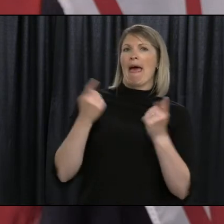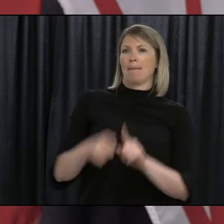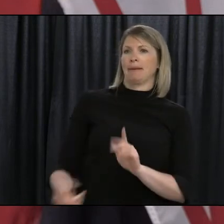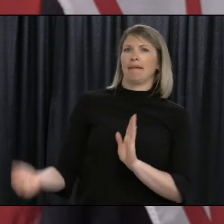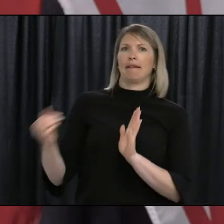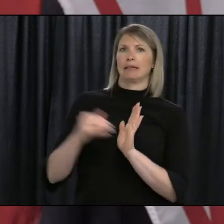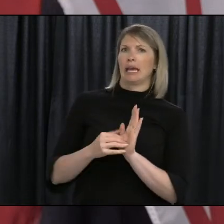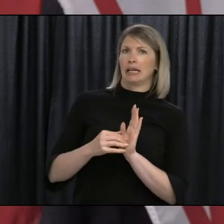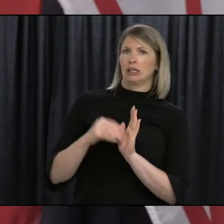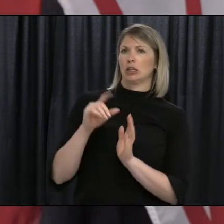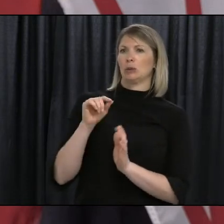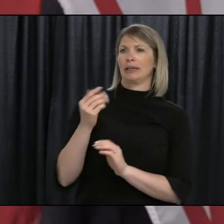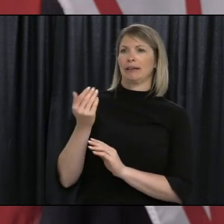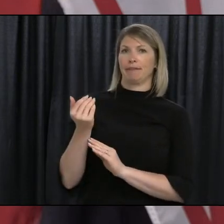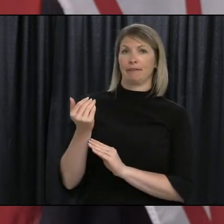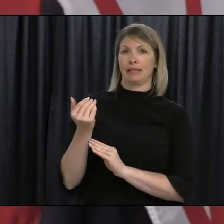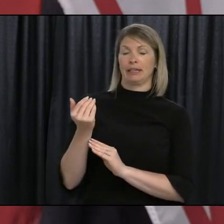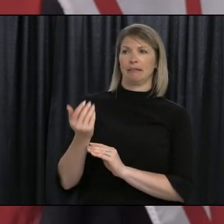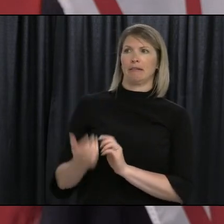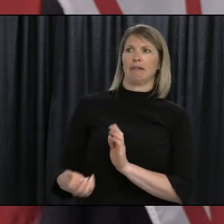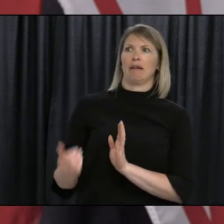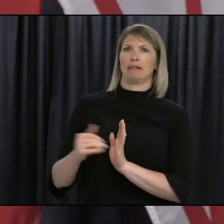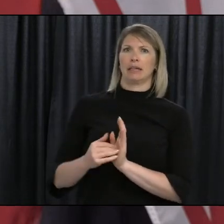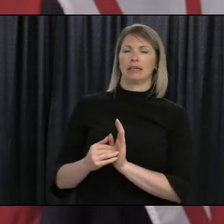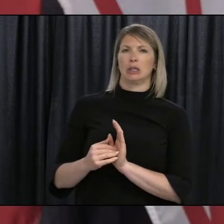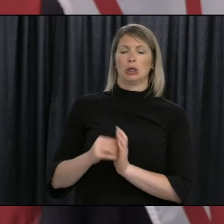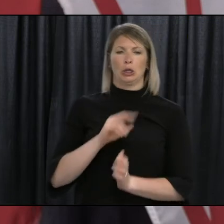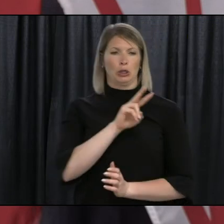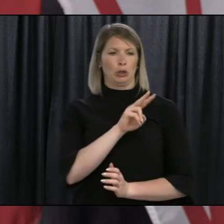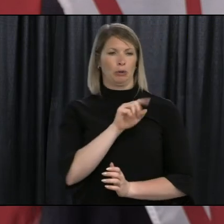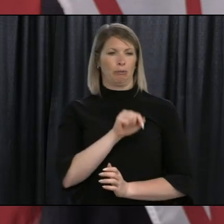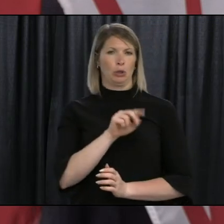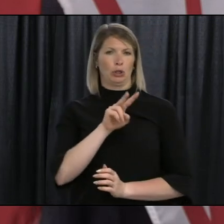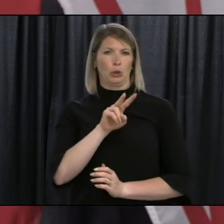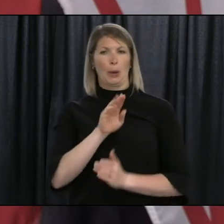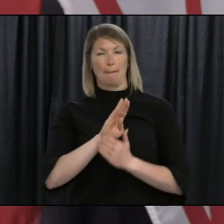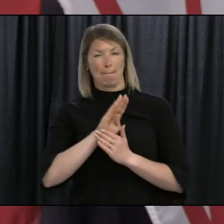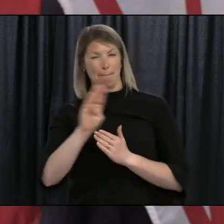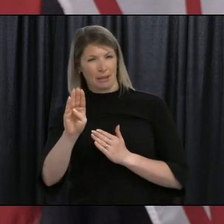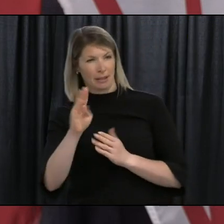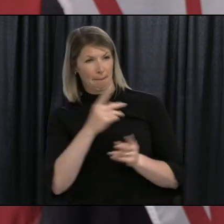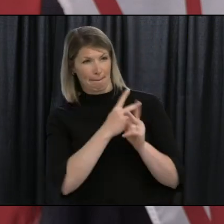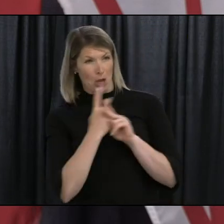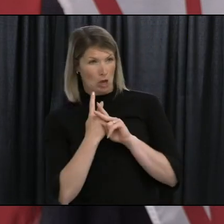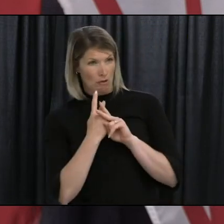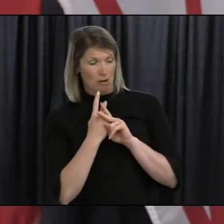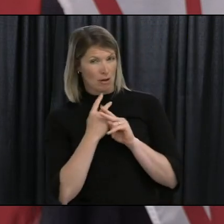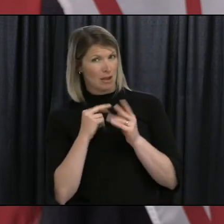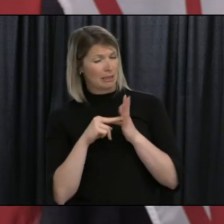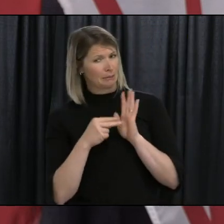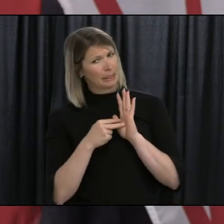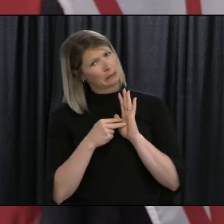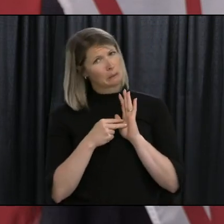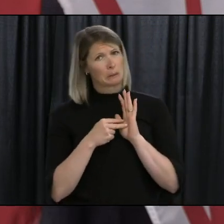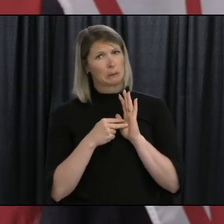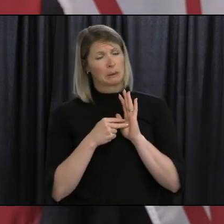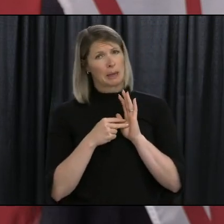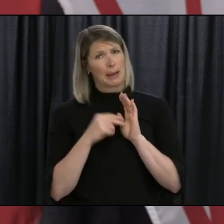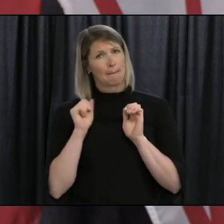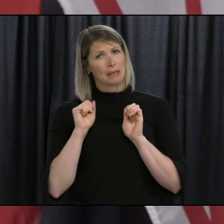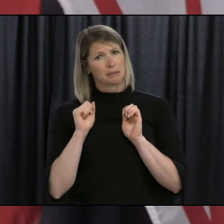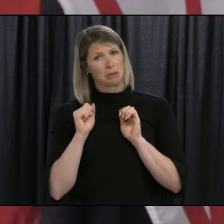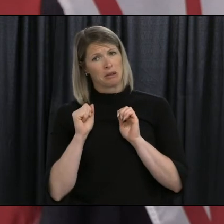while. $2.2 billion does not seem that far off. How concerned are you that could be